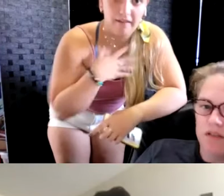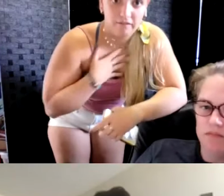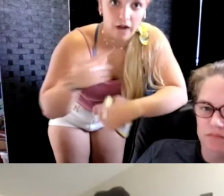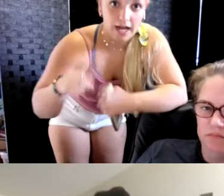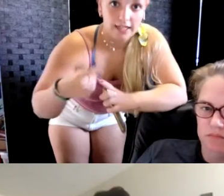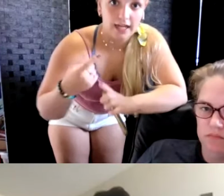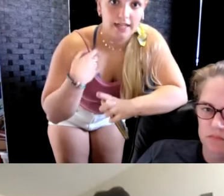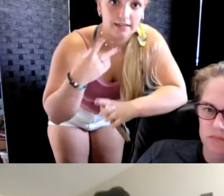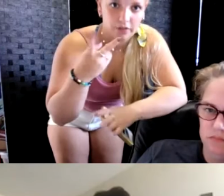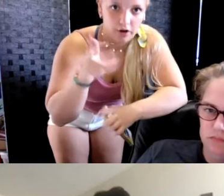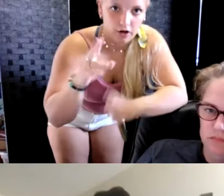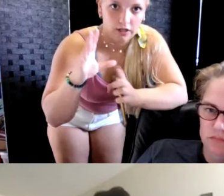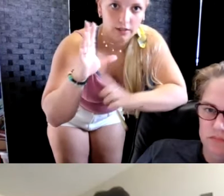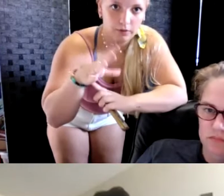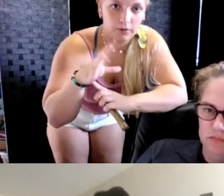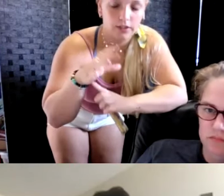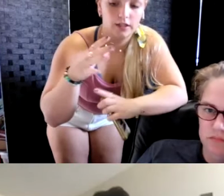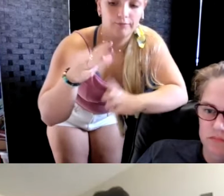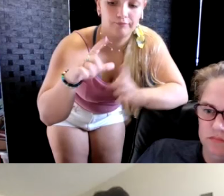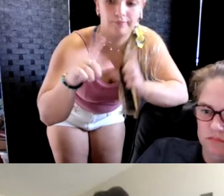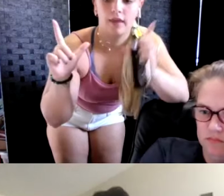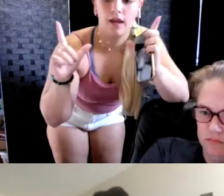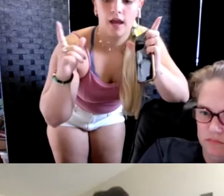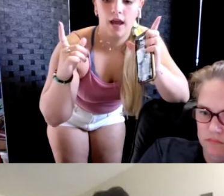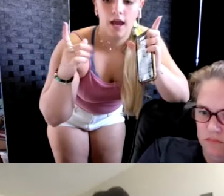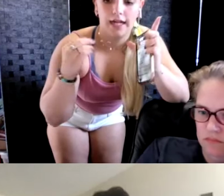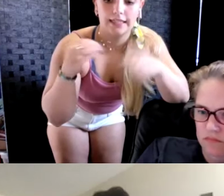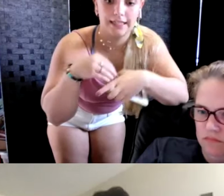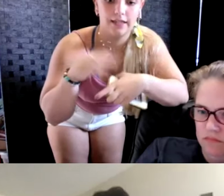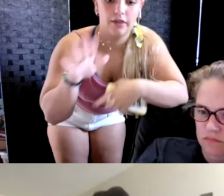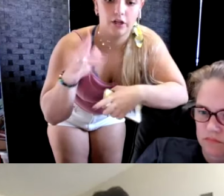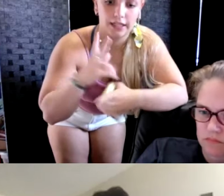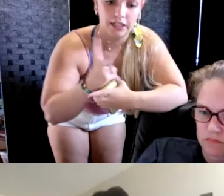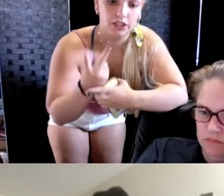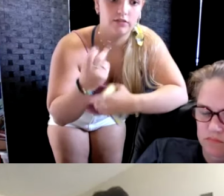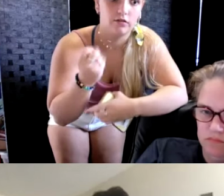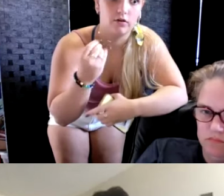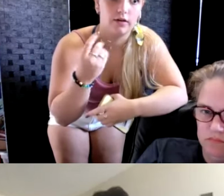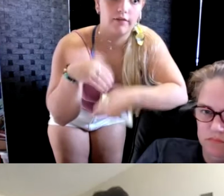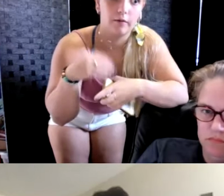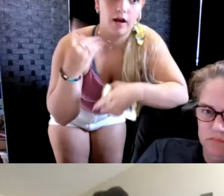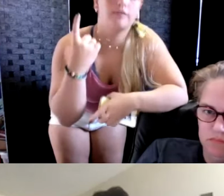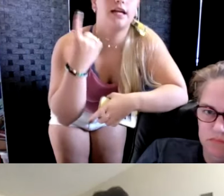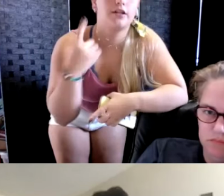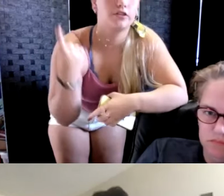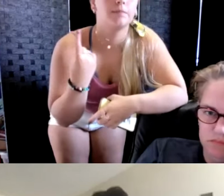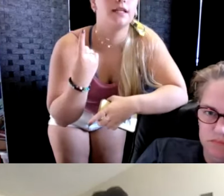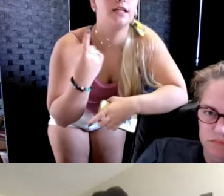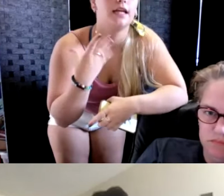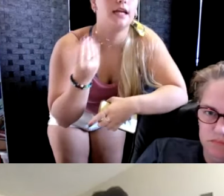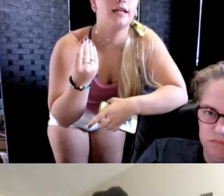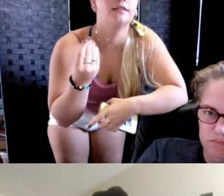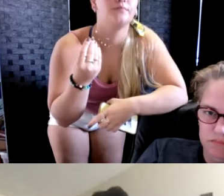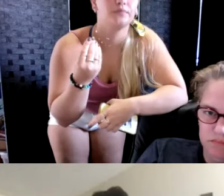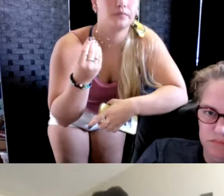Because Okay. my friend has a VR computer and it's in their kitchen. So if they were upstairs or